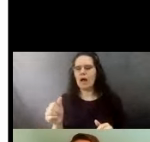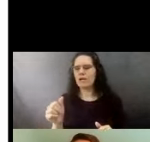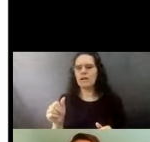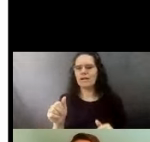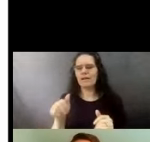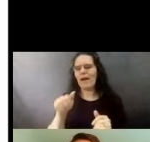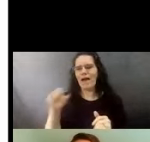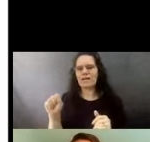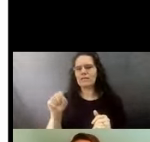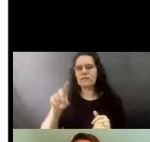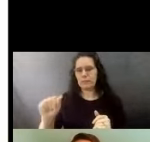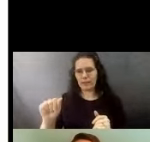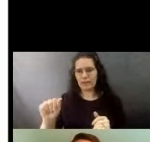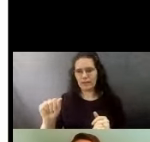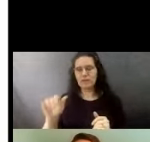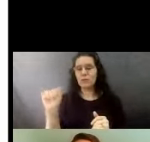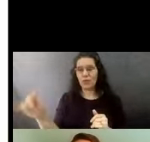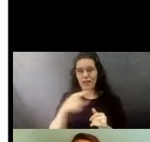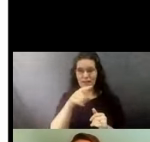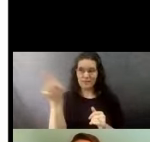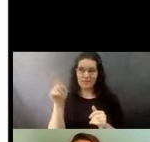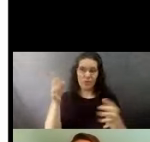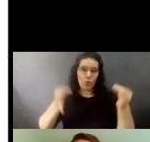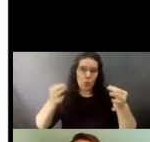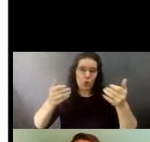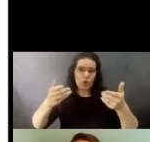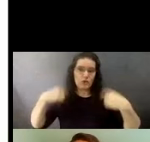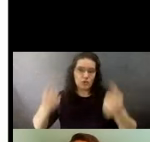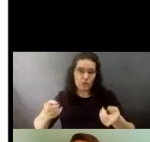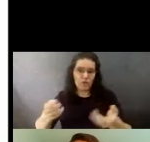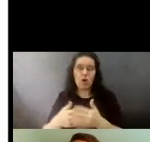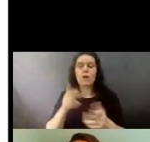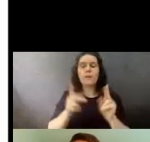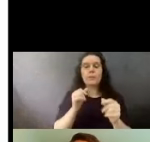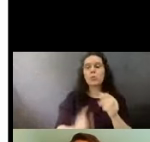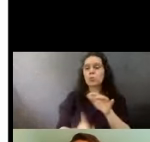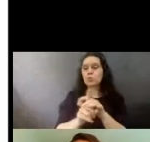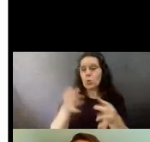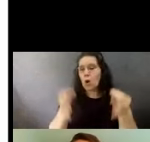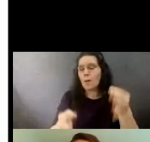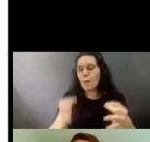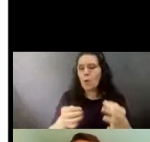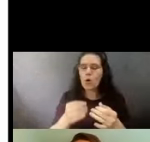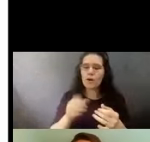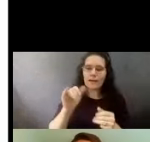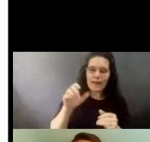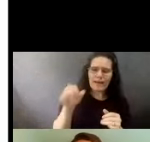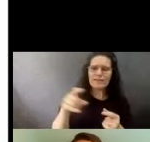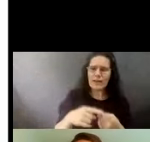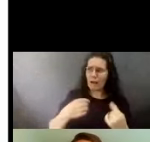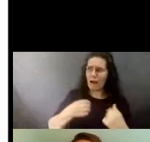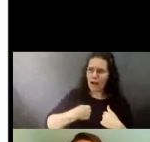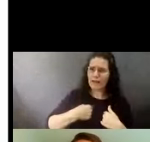in the courts. So long as folks are saying in the courts, look, I have COVID-19, as a result, I have this substantial